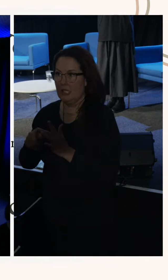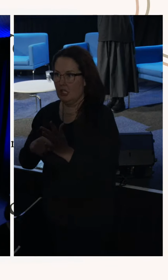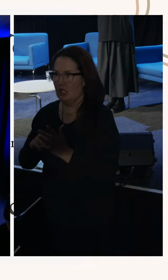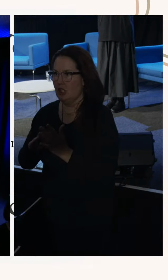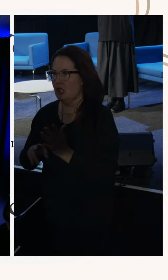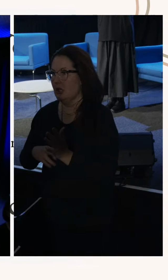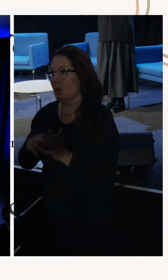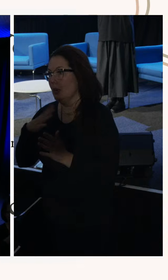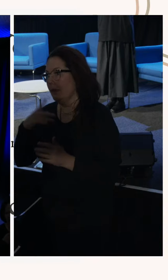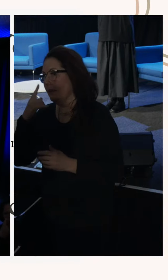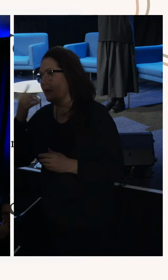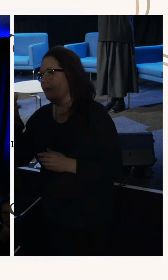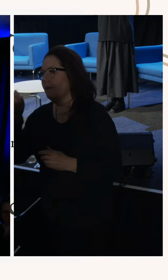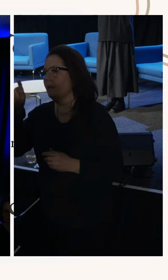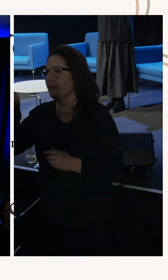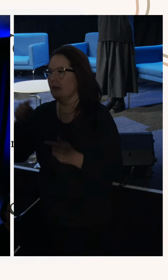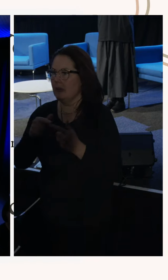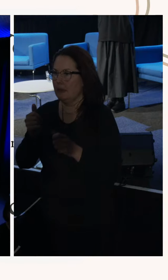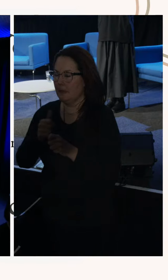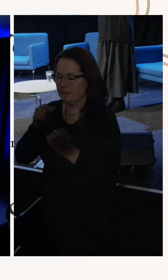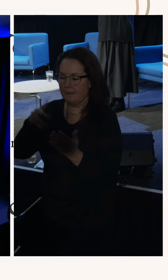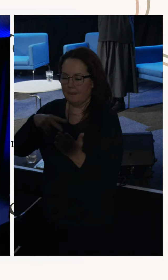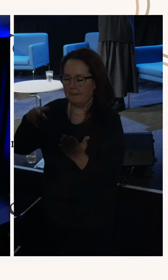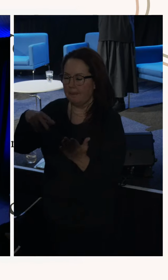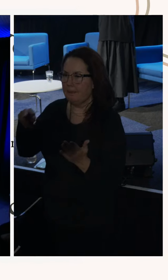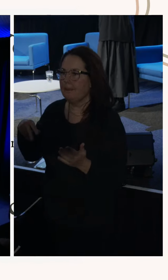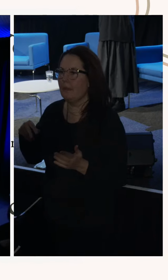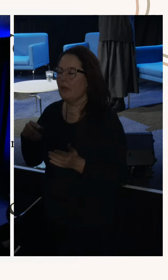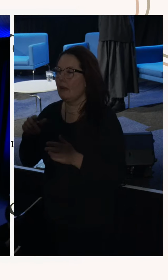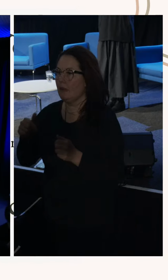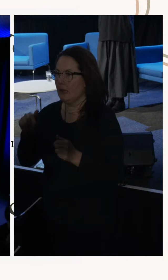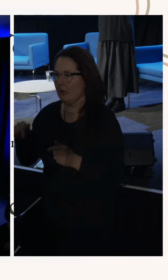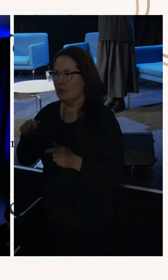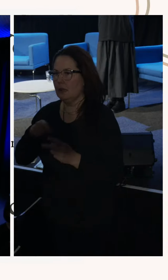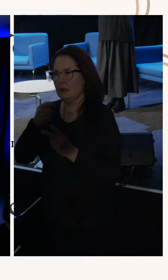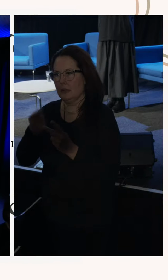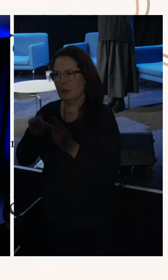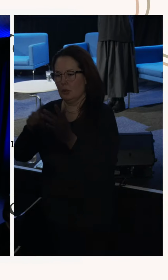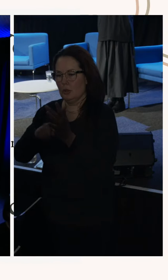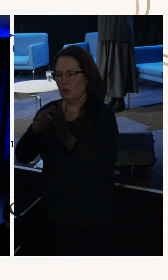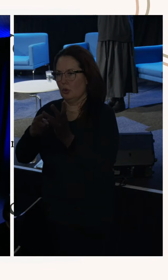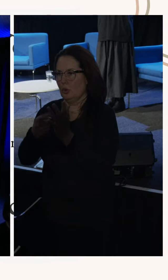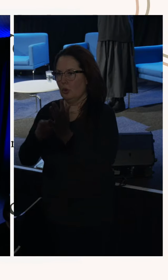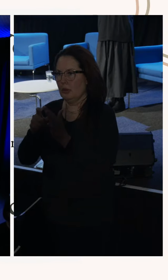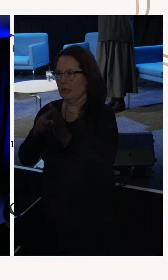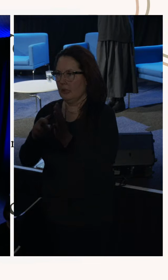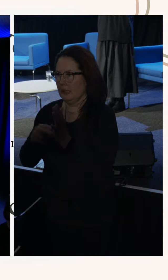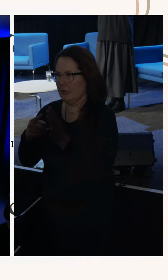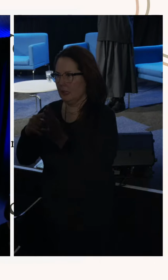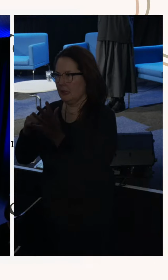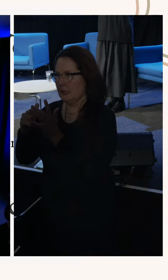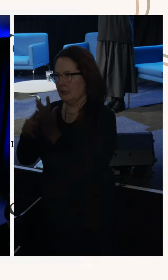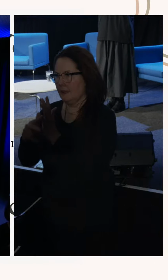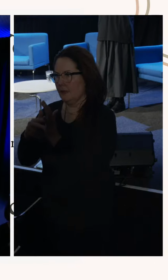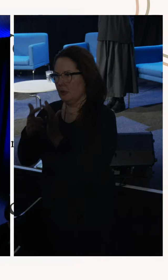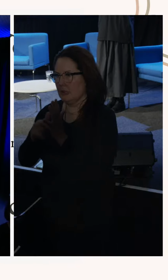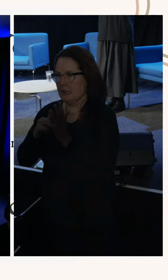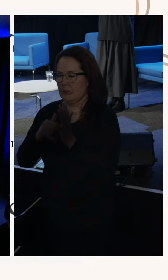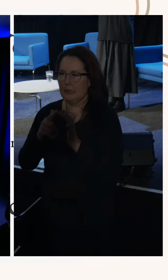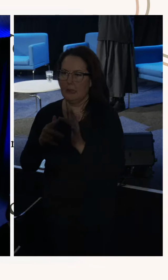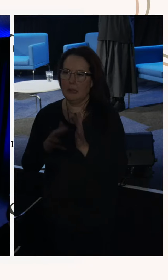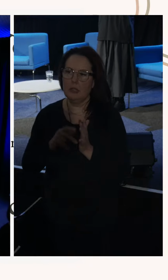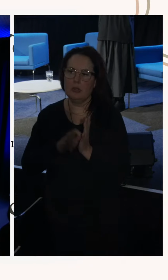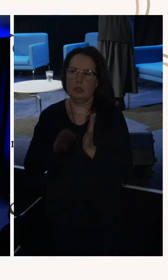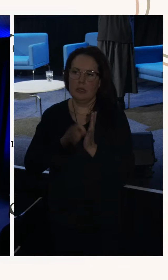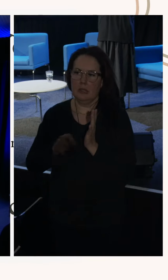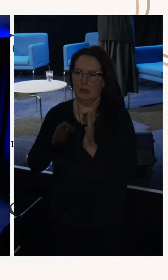if you would like to have a look at that. And then after that, we'll be hearing from Jordana Silverstein, who has written an archival response to Lily's